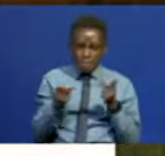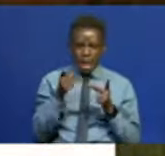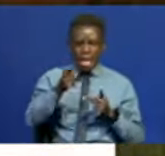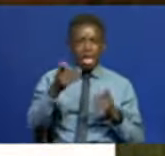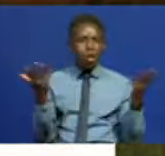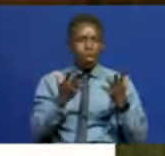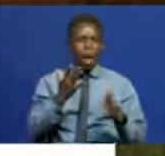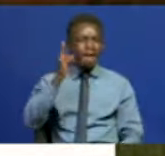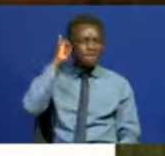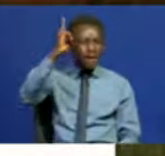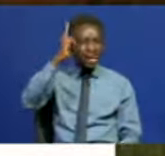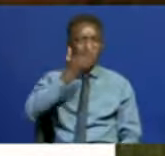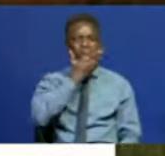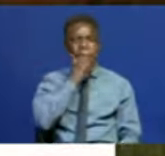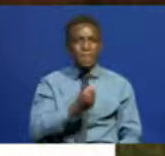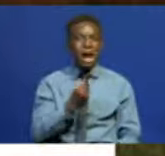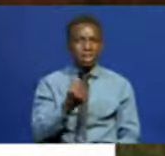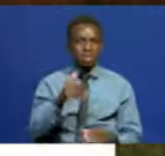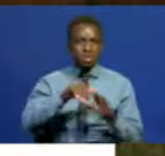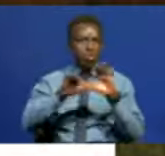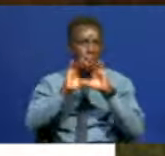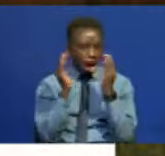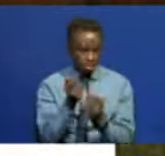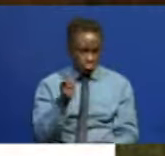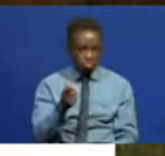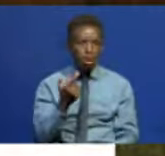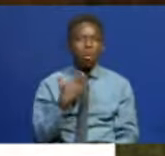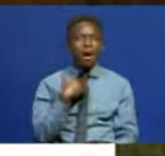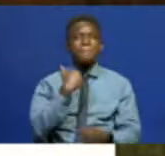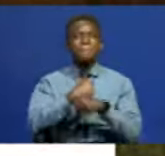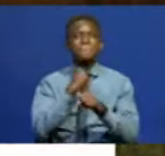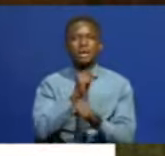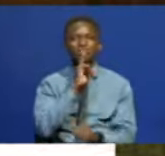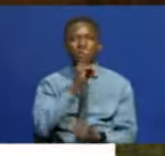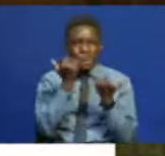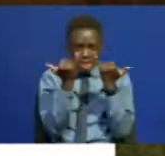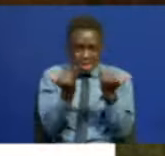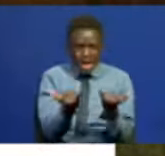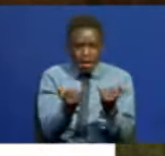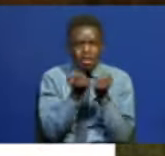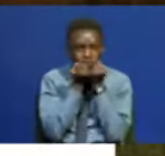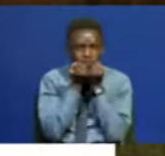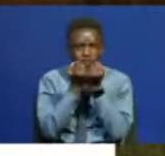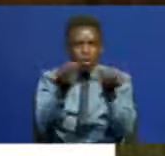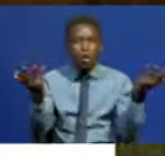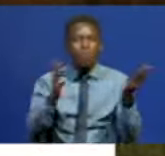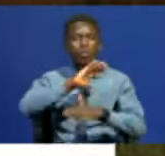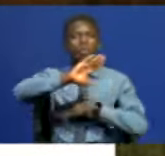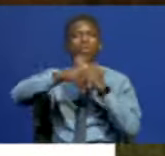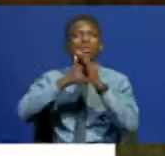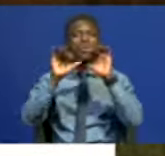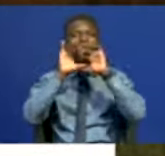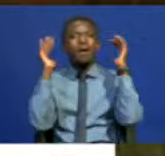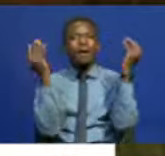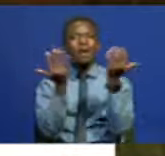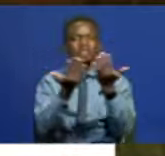we want now, this hour, to bring the whole world to come back and